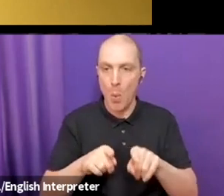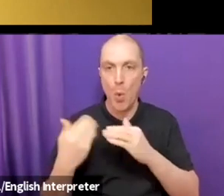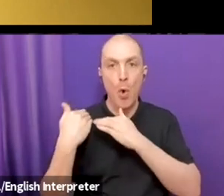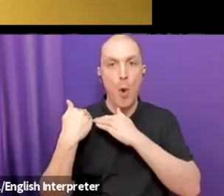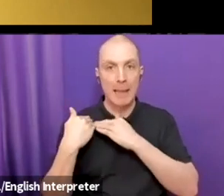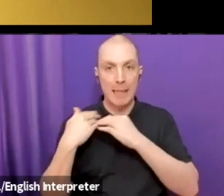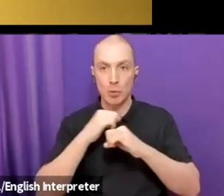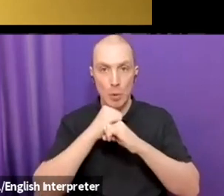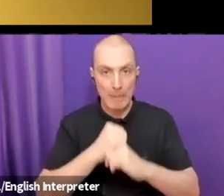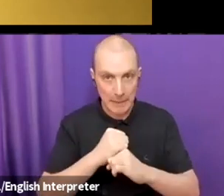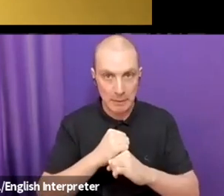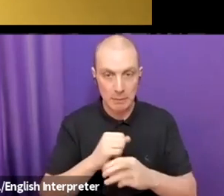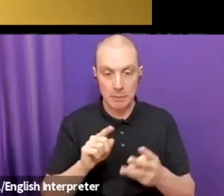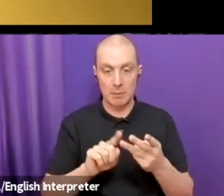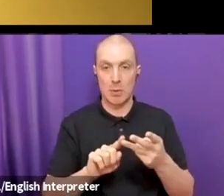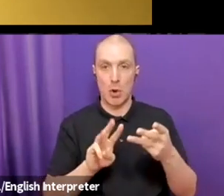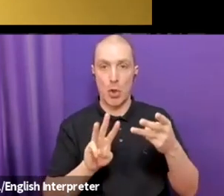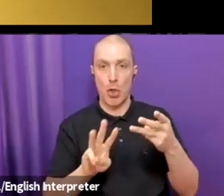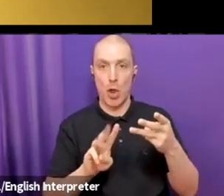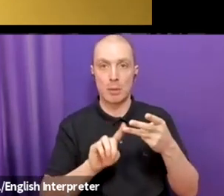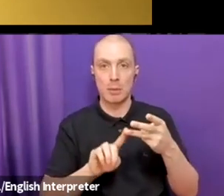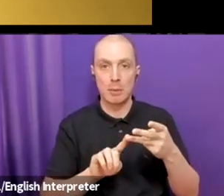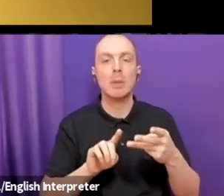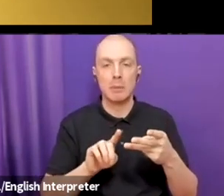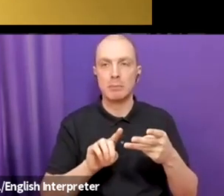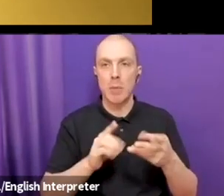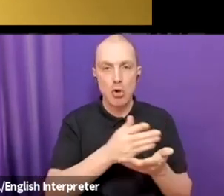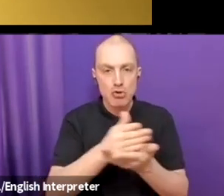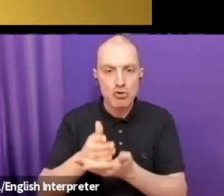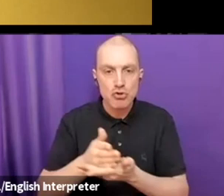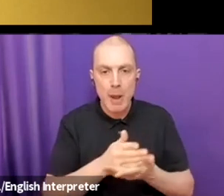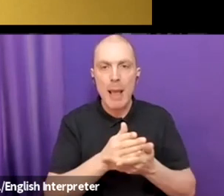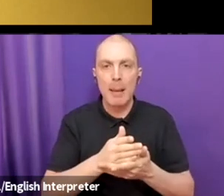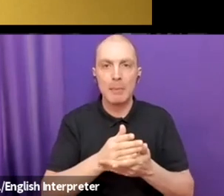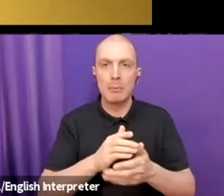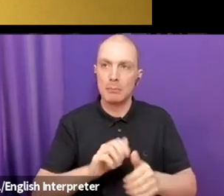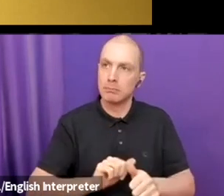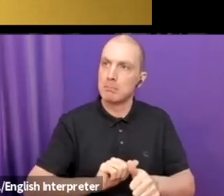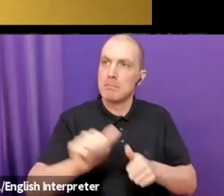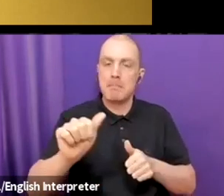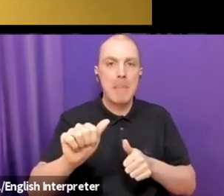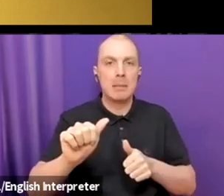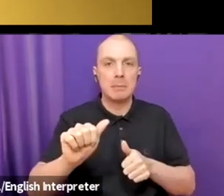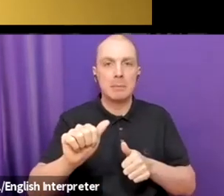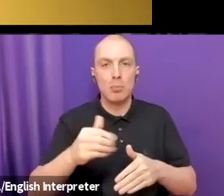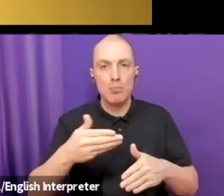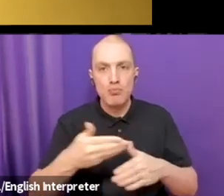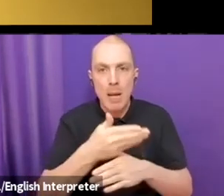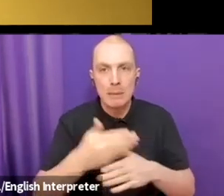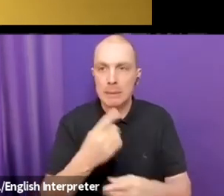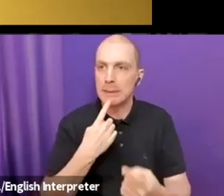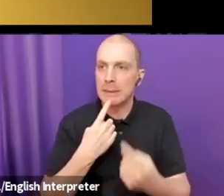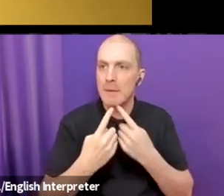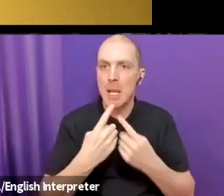commitments. The third one is sharing best practices between the countries and stakeholders. I think that's a very important one, and we have